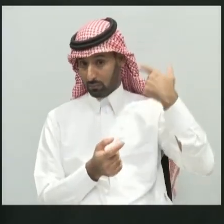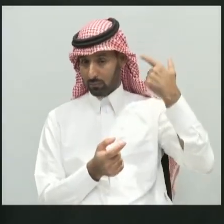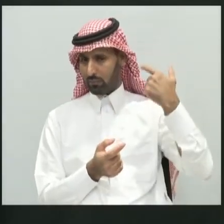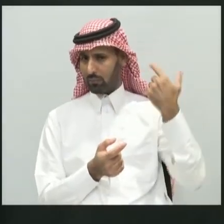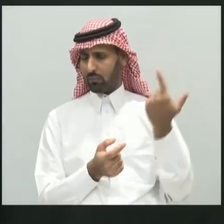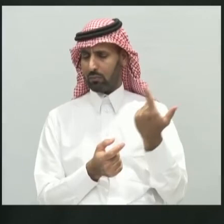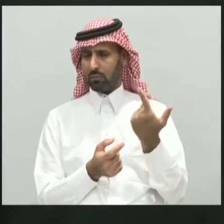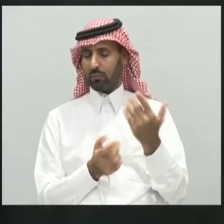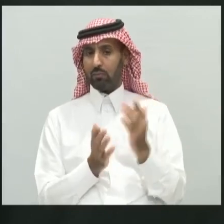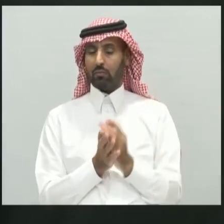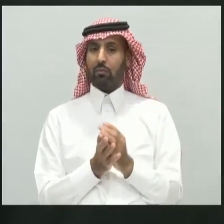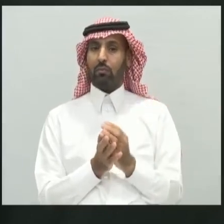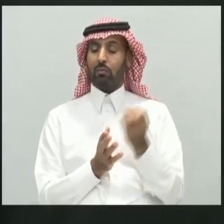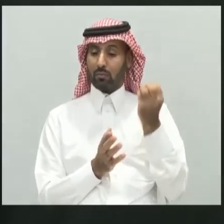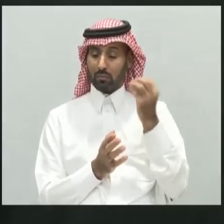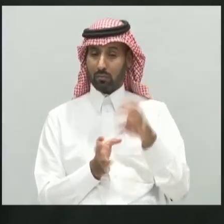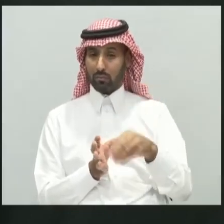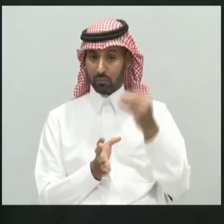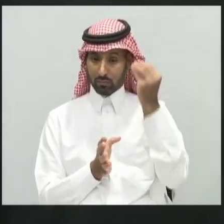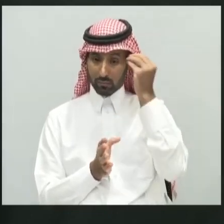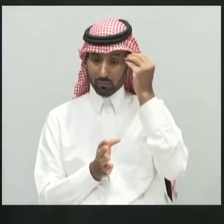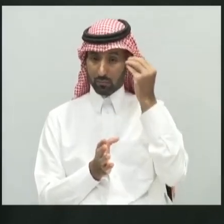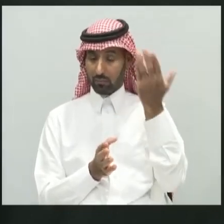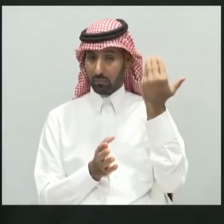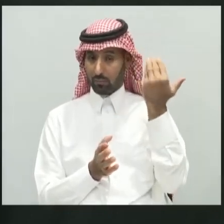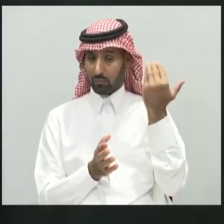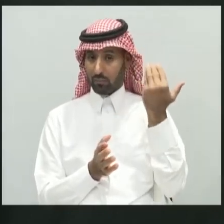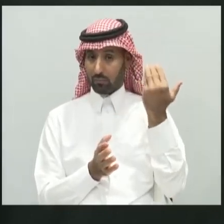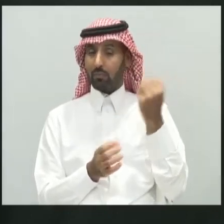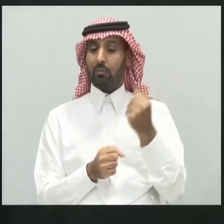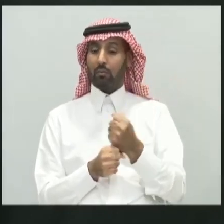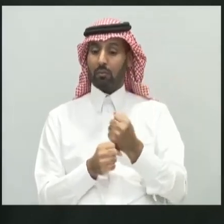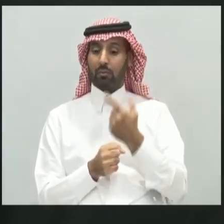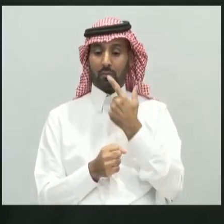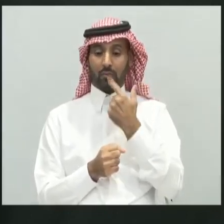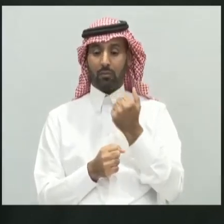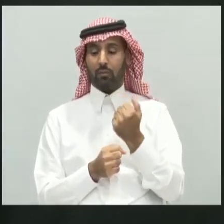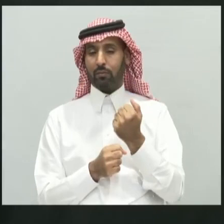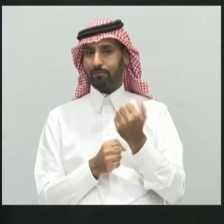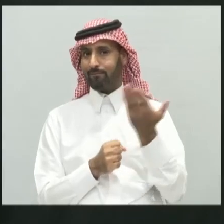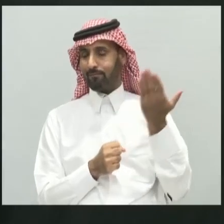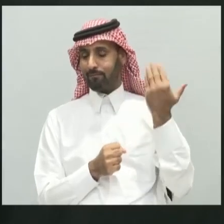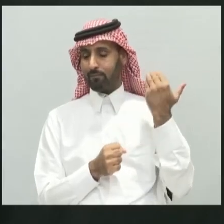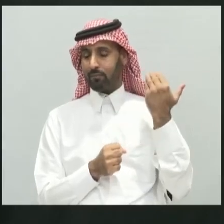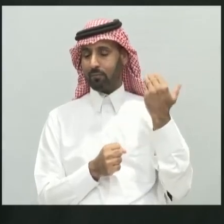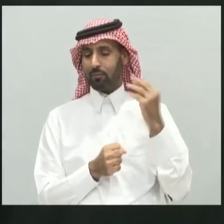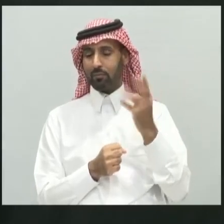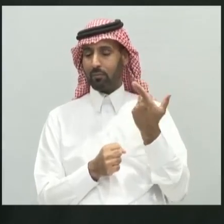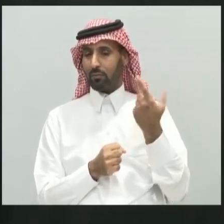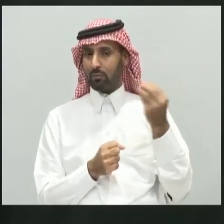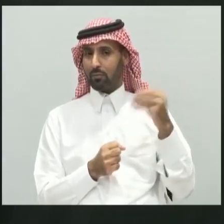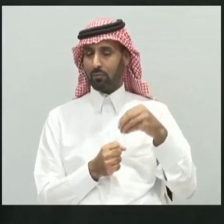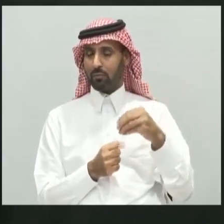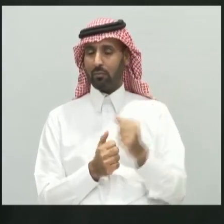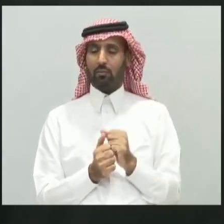in this class? We talked about the simple present, a simple past. When do we use the simple past?